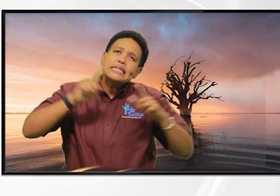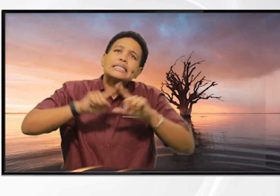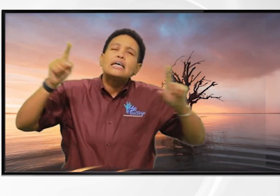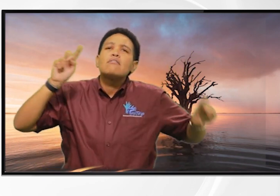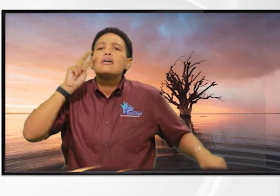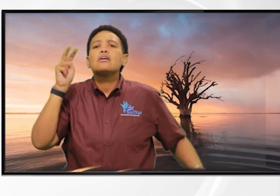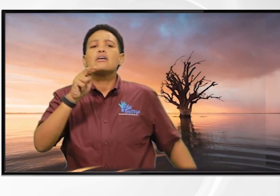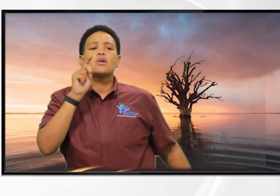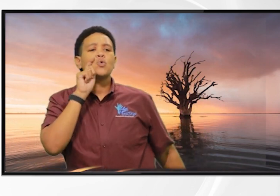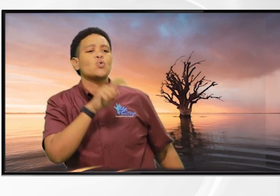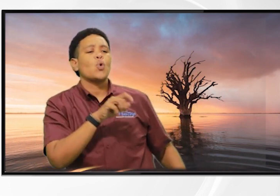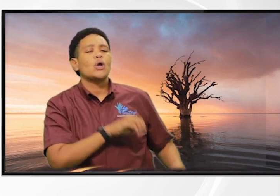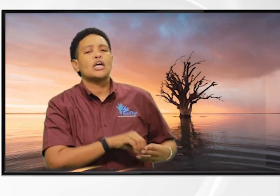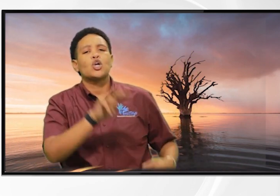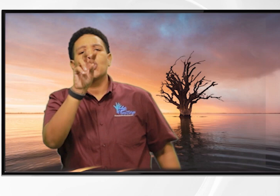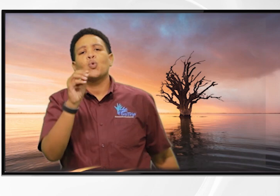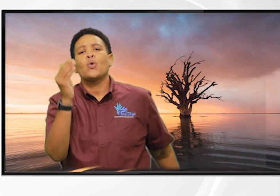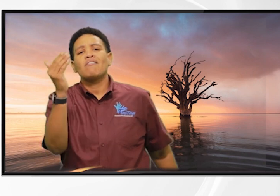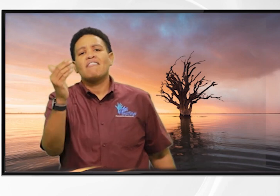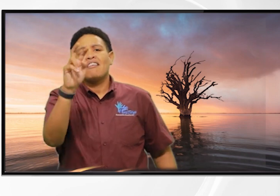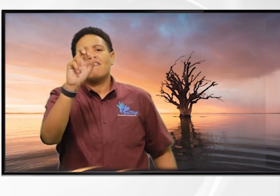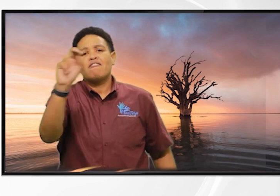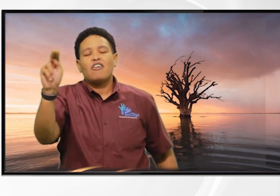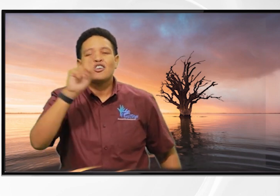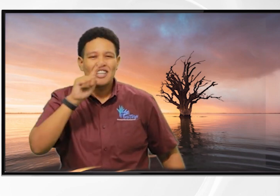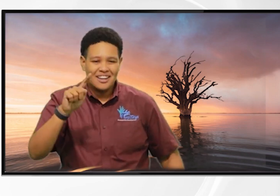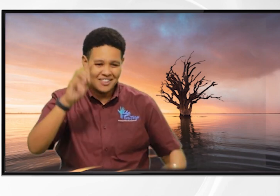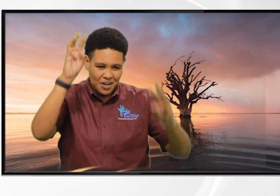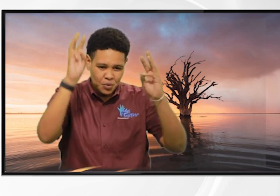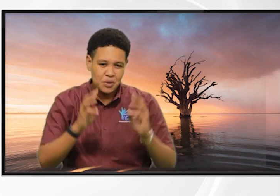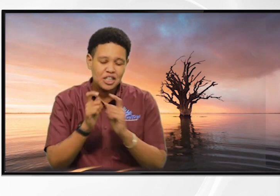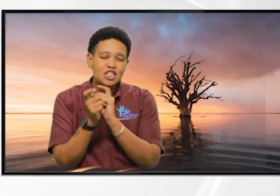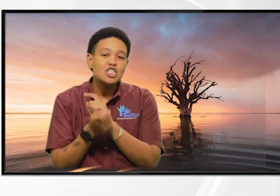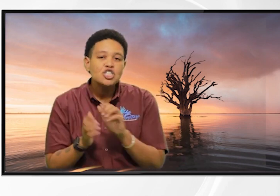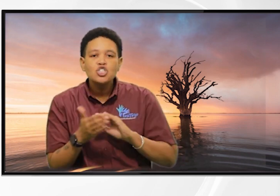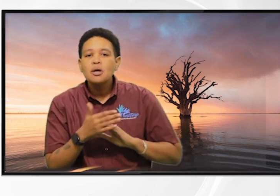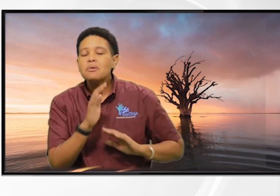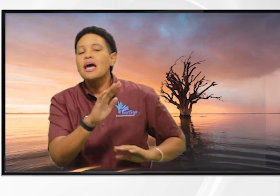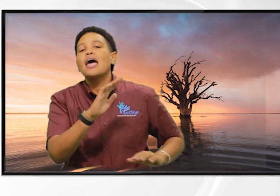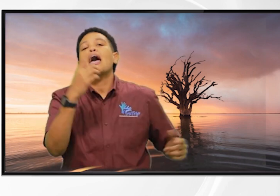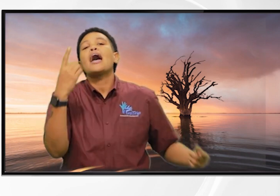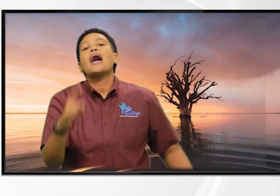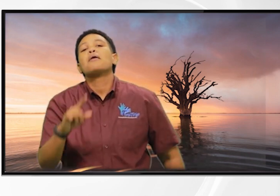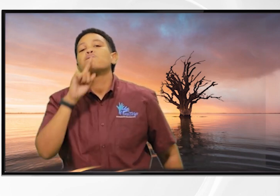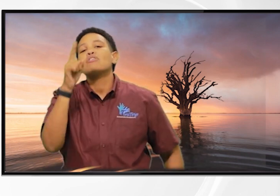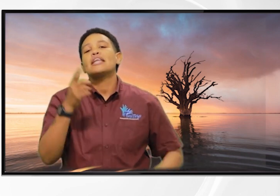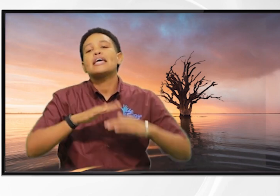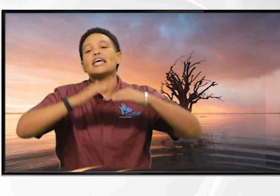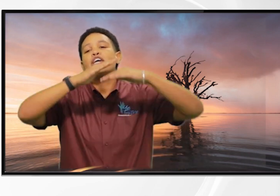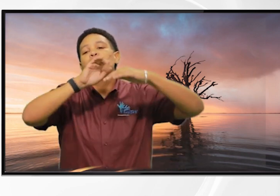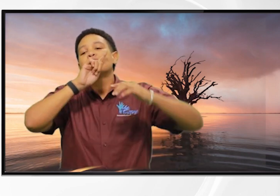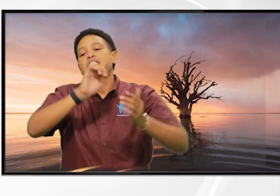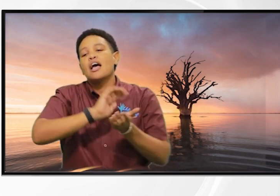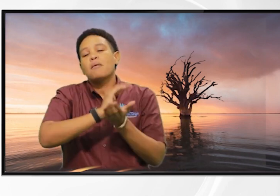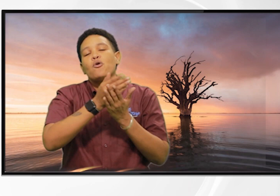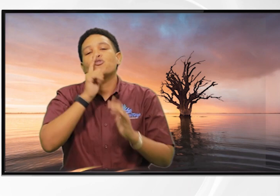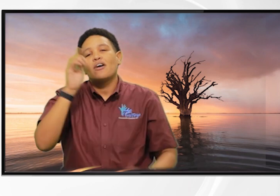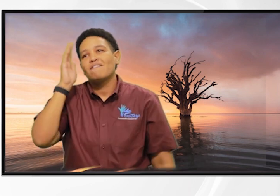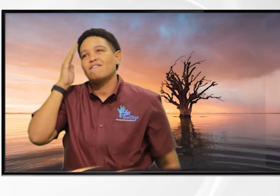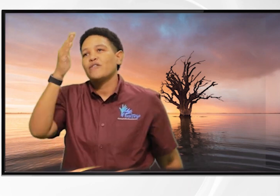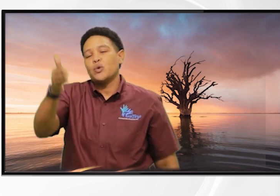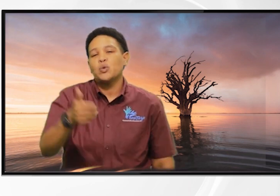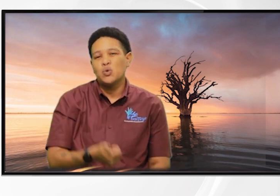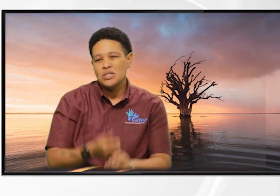to be noted in the 2015 version of the State of the Climate Jamaica is the increased amount of future